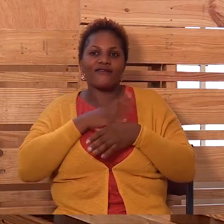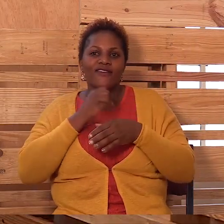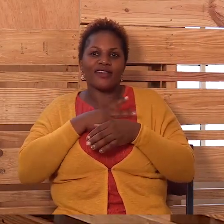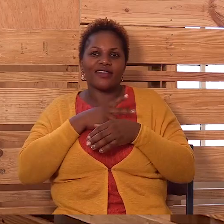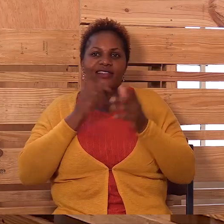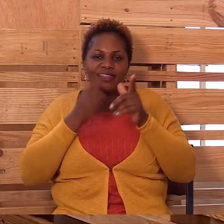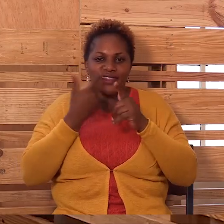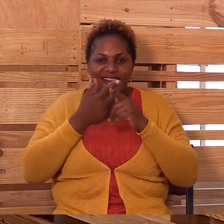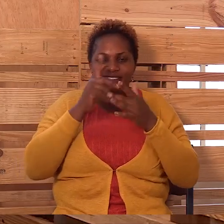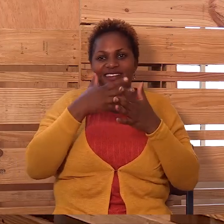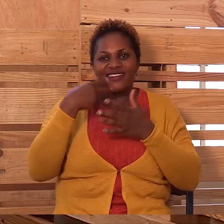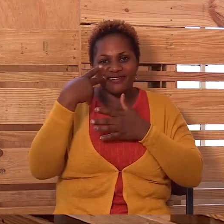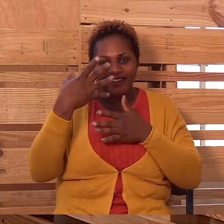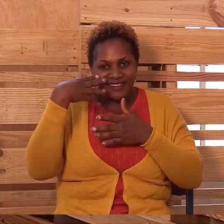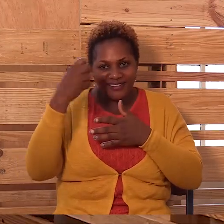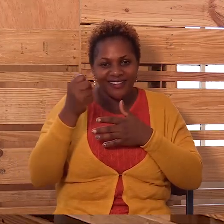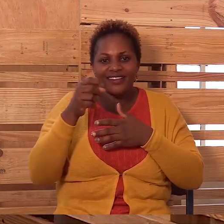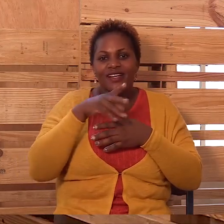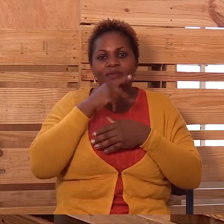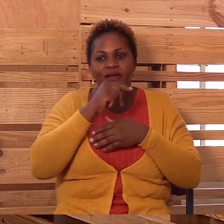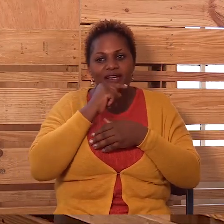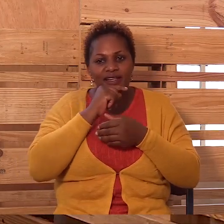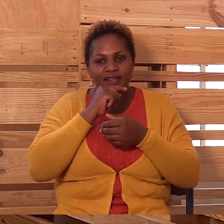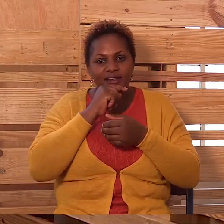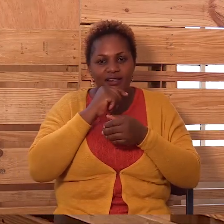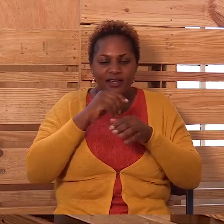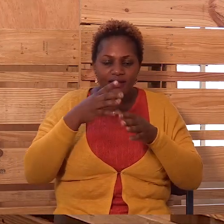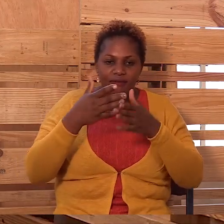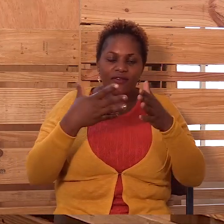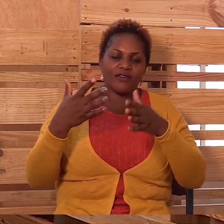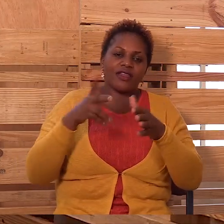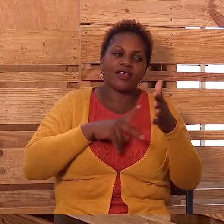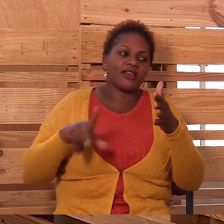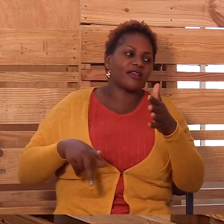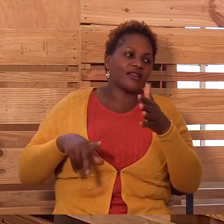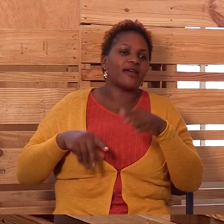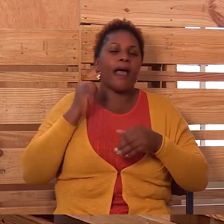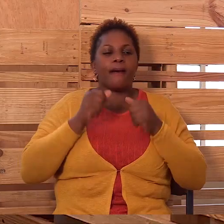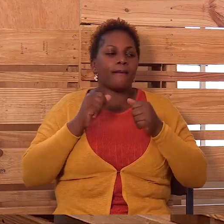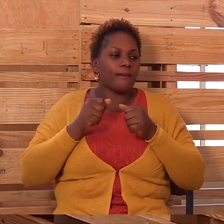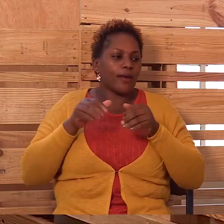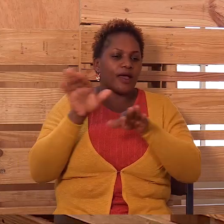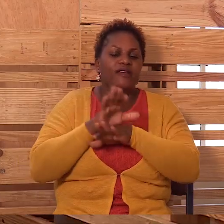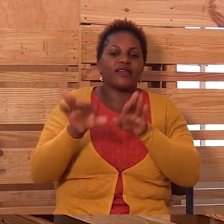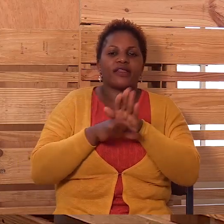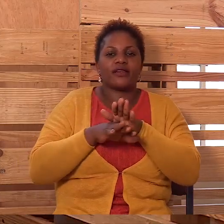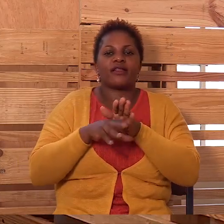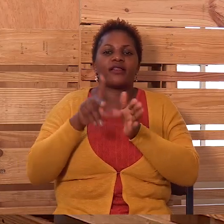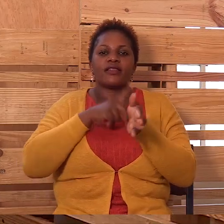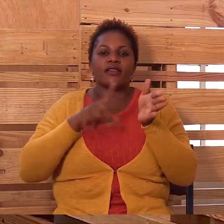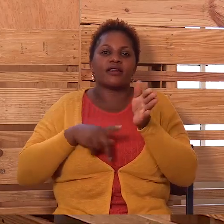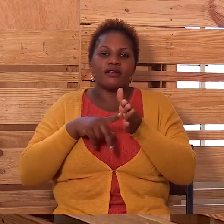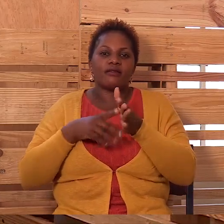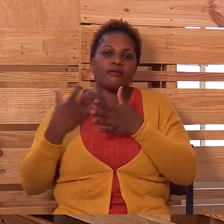the earth is swallowing us. And remember, there were the 250 men who were bringing incense before the Lord. As they were running about and